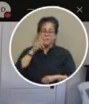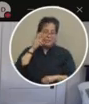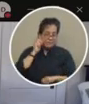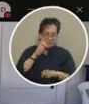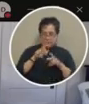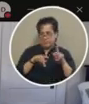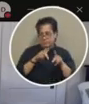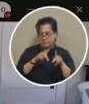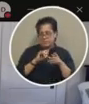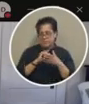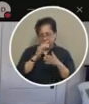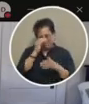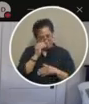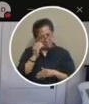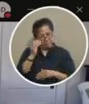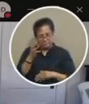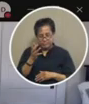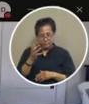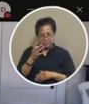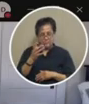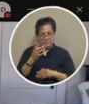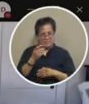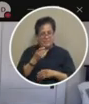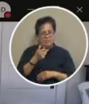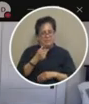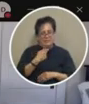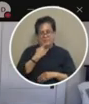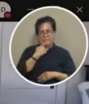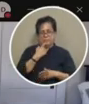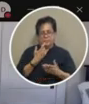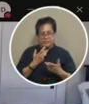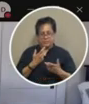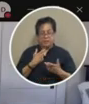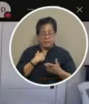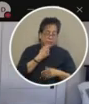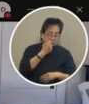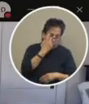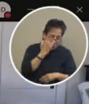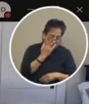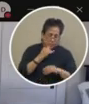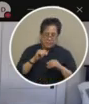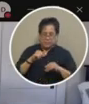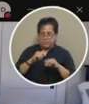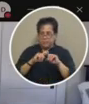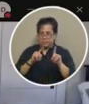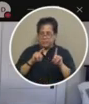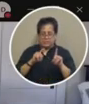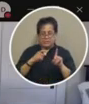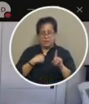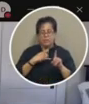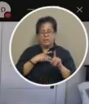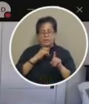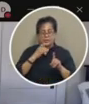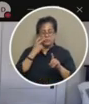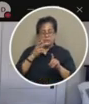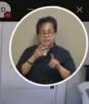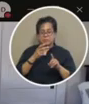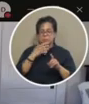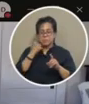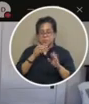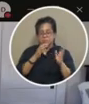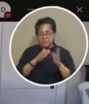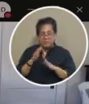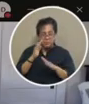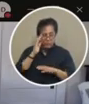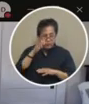constituents. And so I just want you to know it's a little disappointing, and I understand why. It's just I would like to see these better planned in the